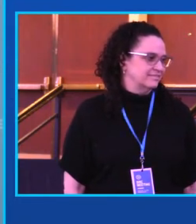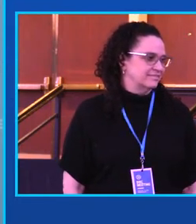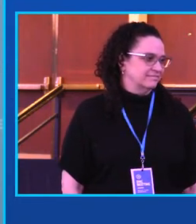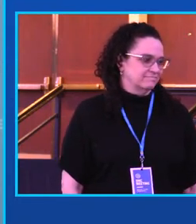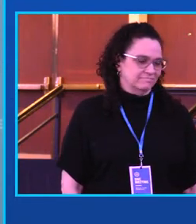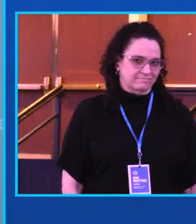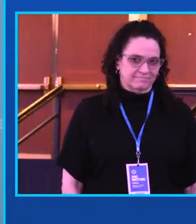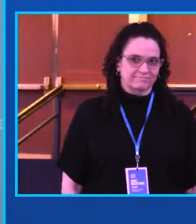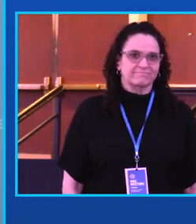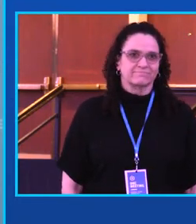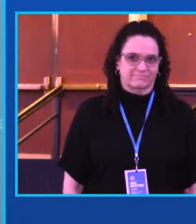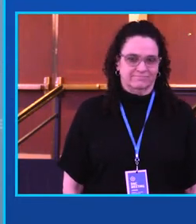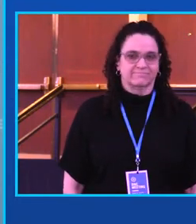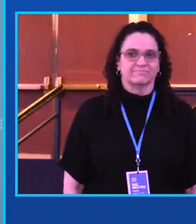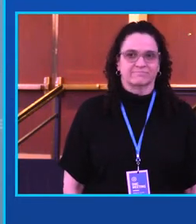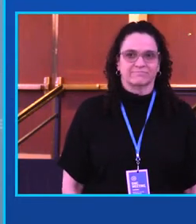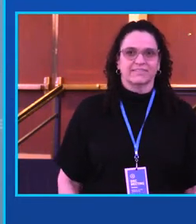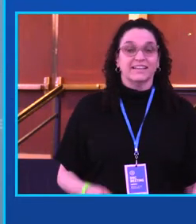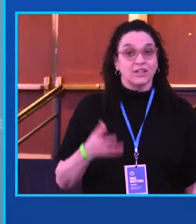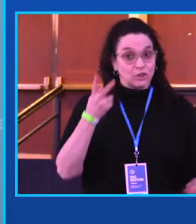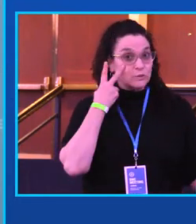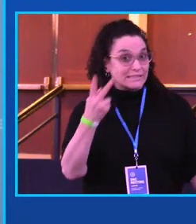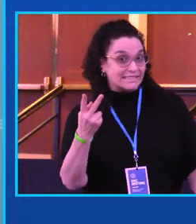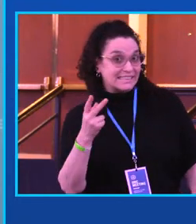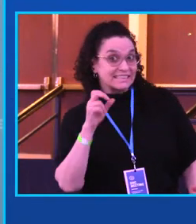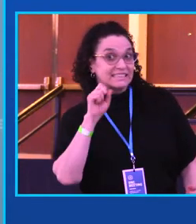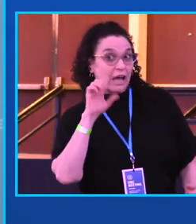Now y'all see how we do it in South Carolina.